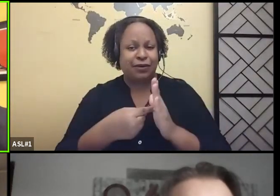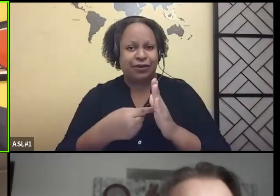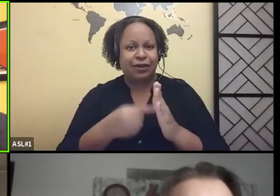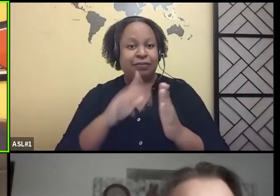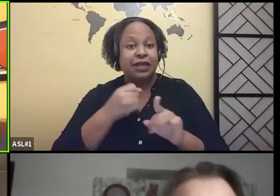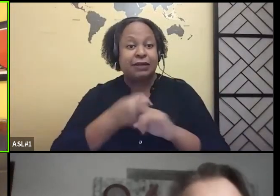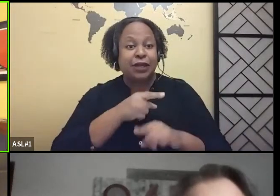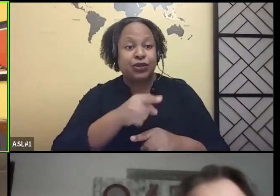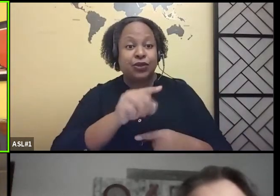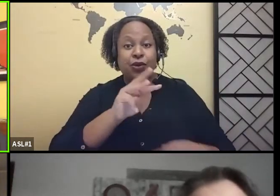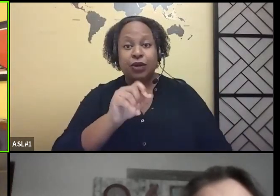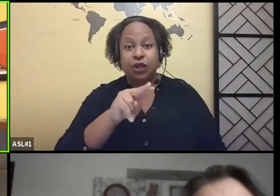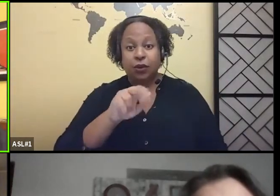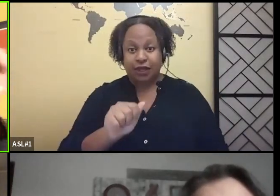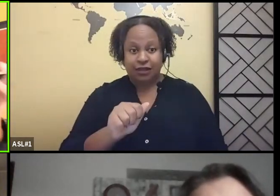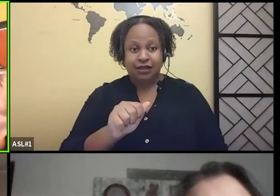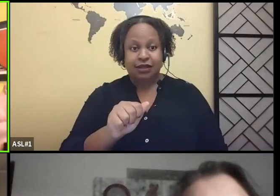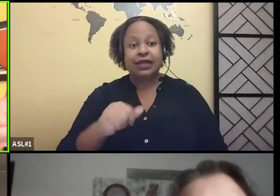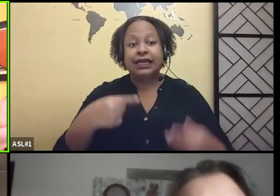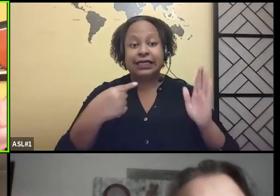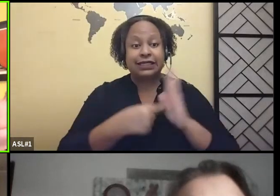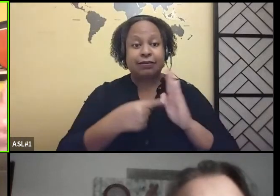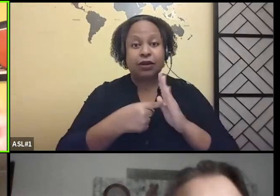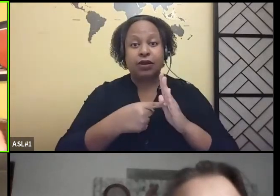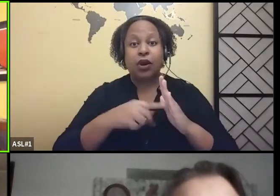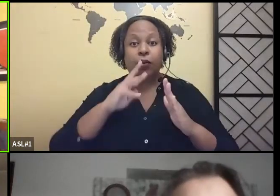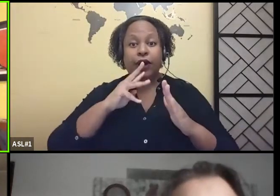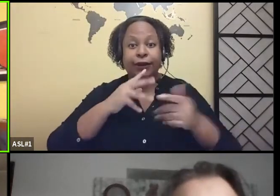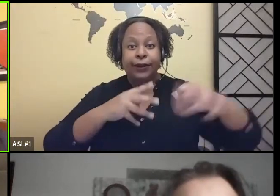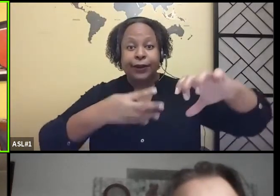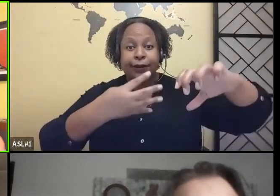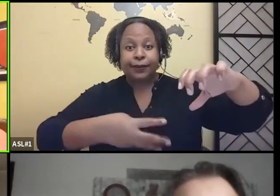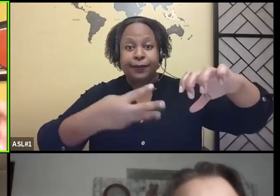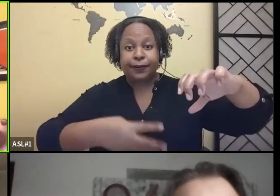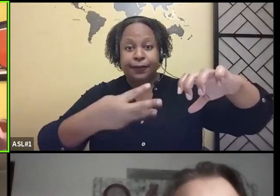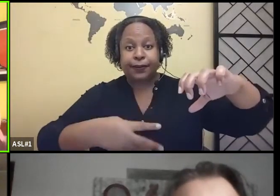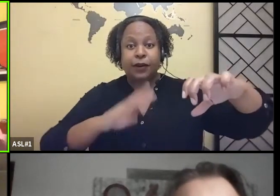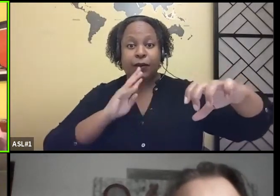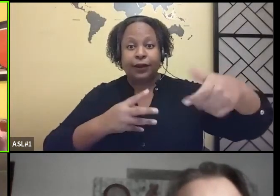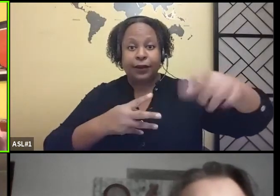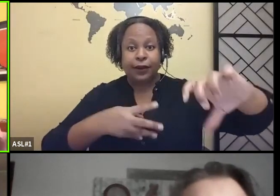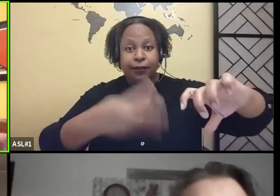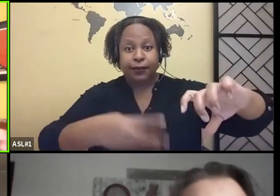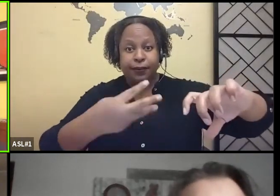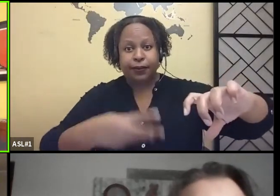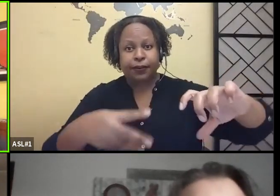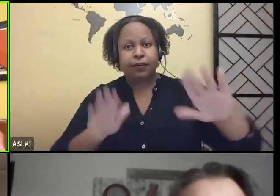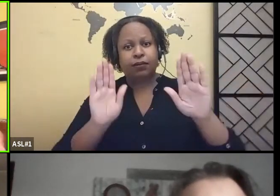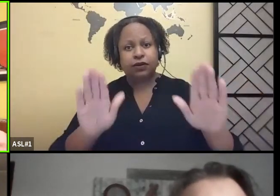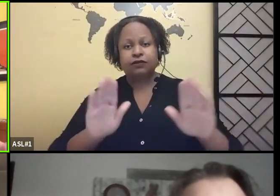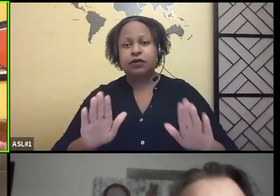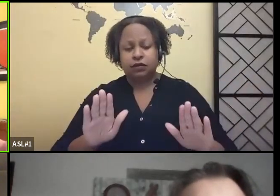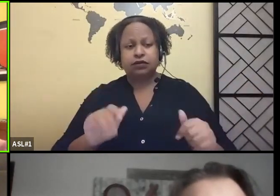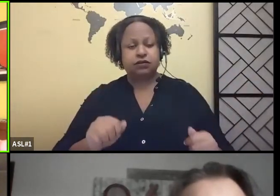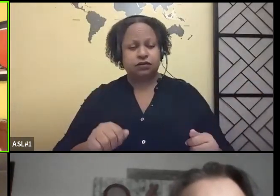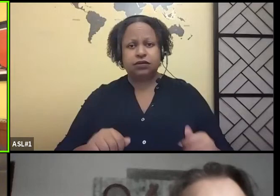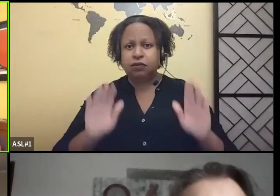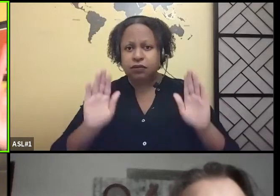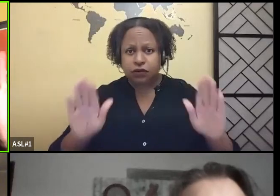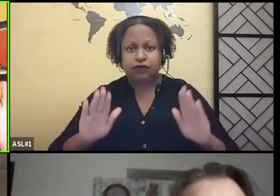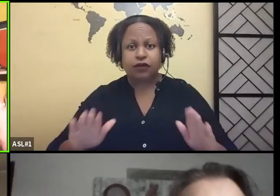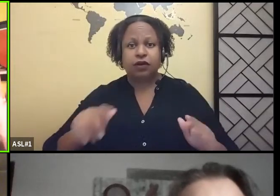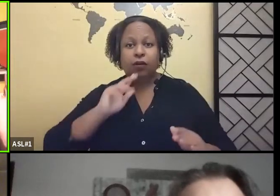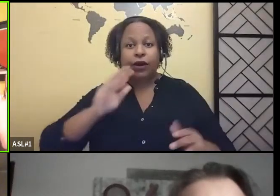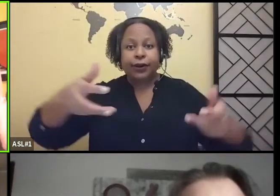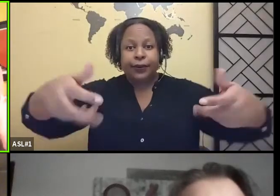Winona. Let's take, you know, running water. So running water is a fantastic thing. It's an absolutely fantastic thing. I